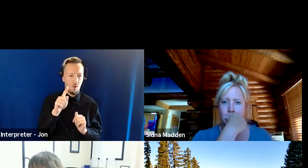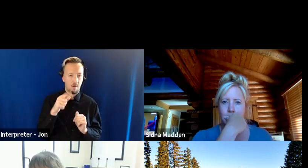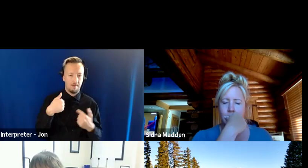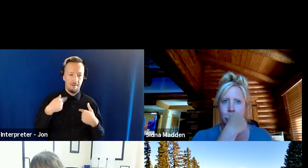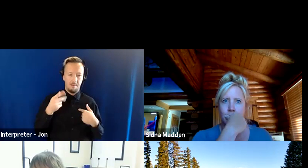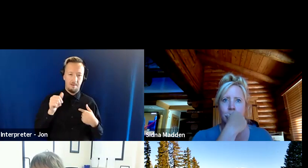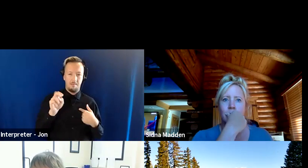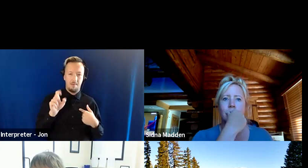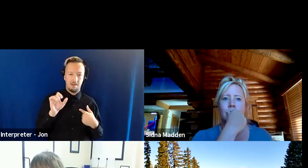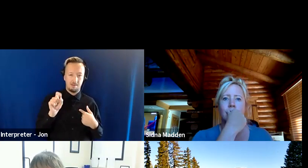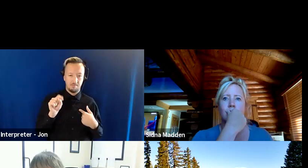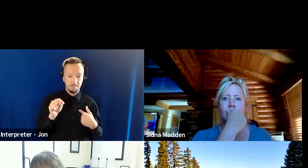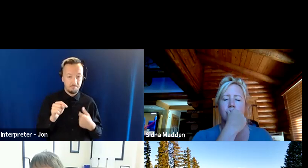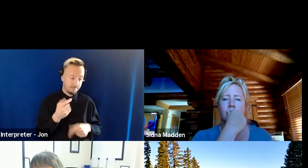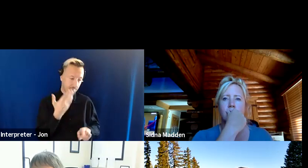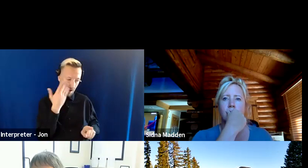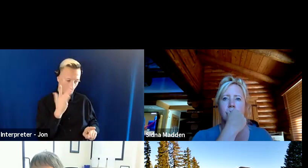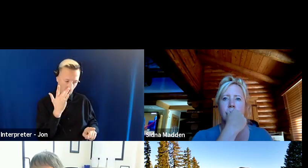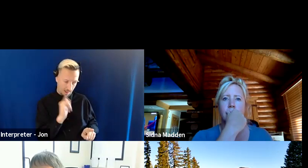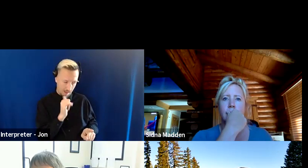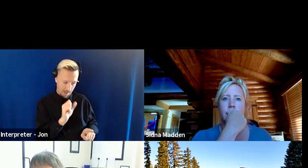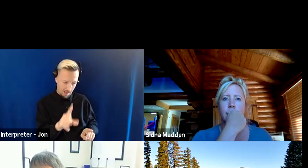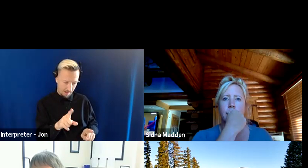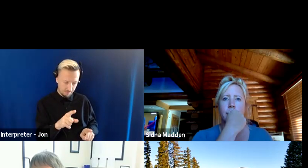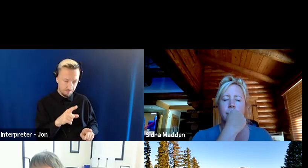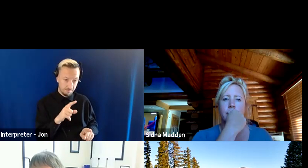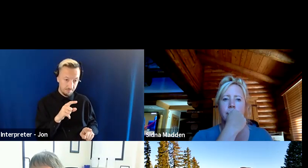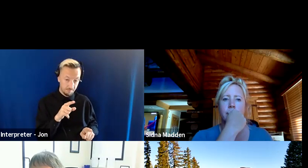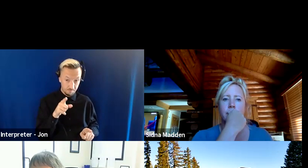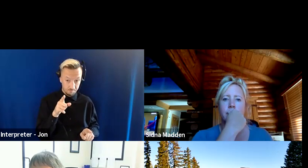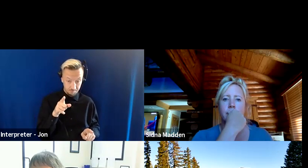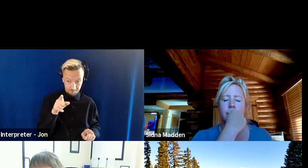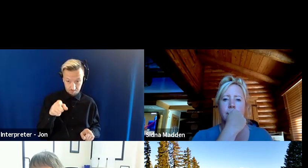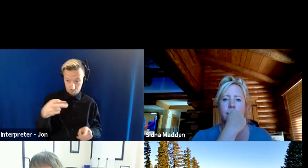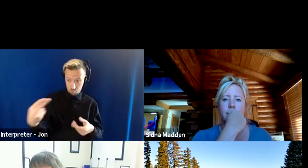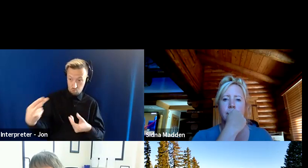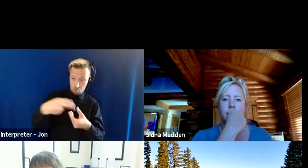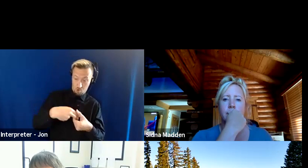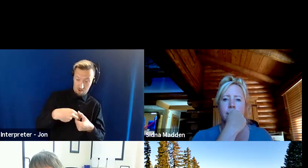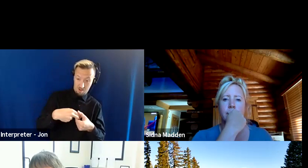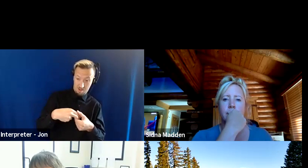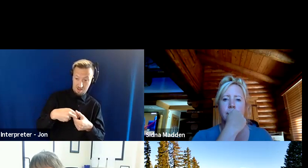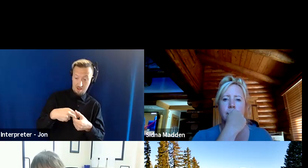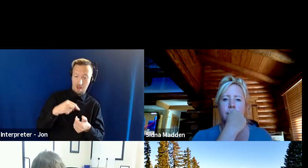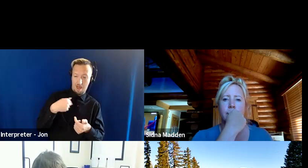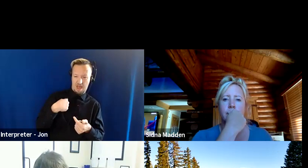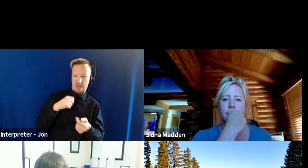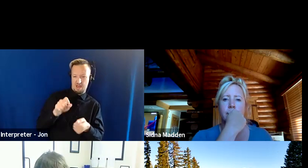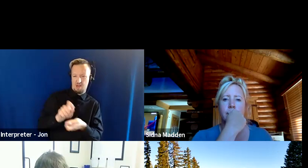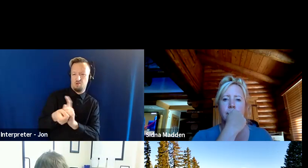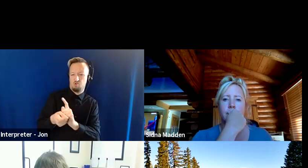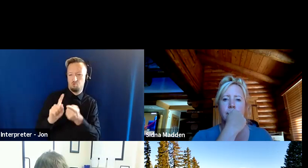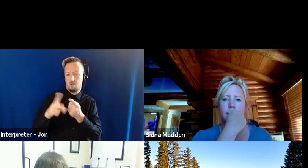Okay, so I don't know why it's not prompting you, but if I knew that you had entered as an attendee but were a panelist, I can just promote